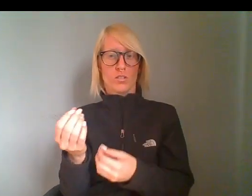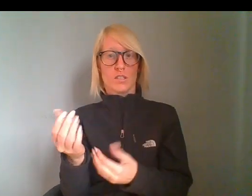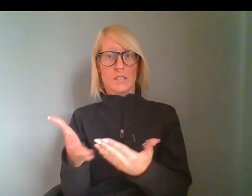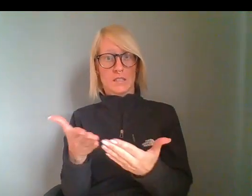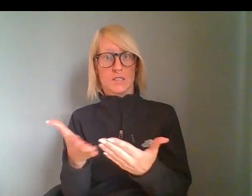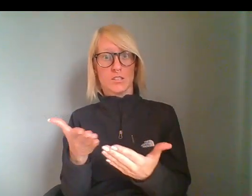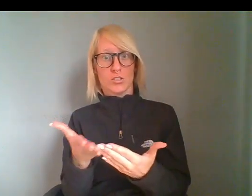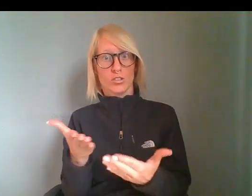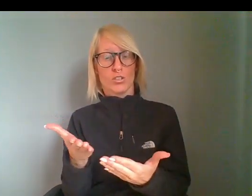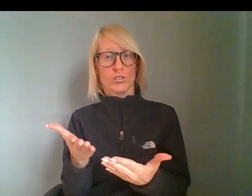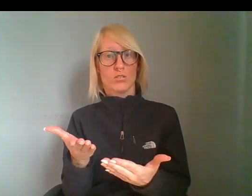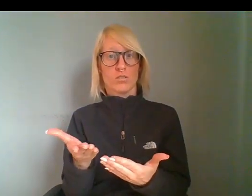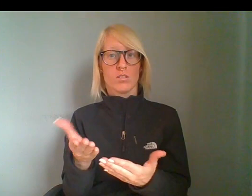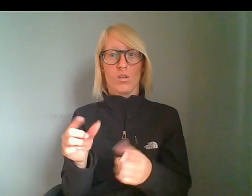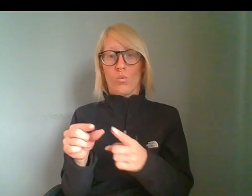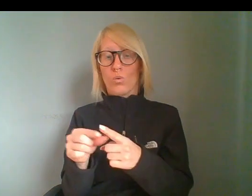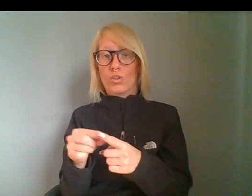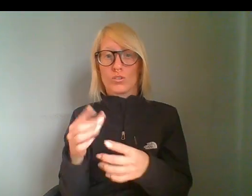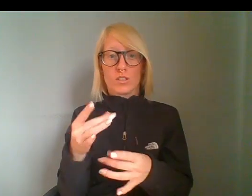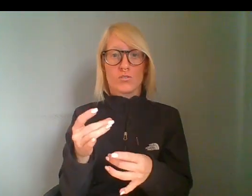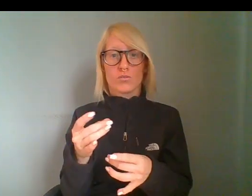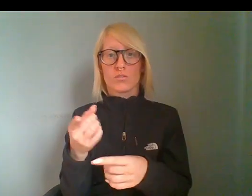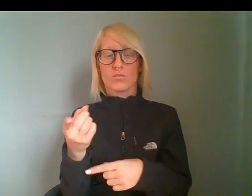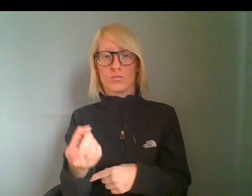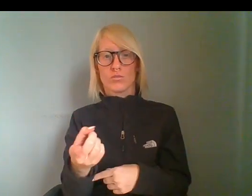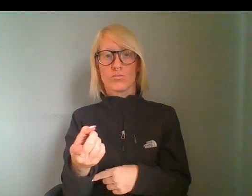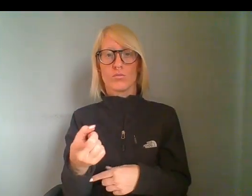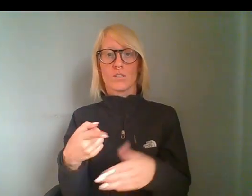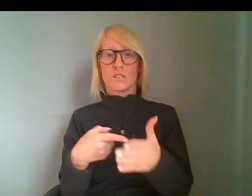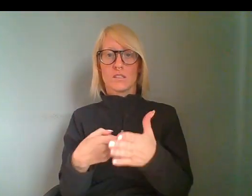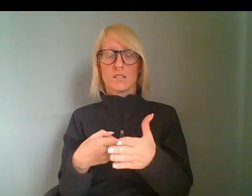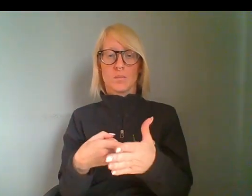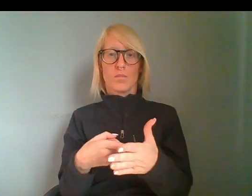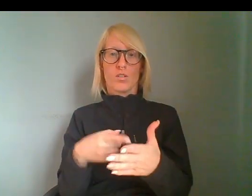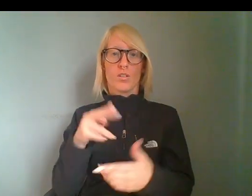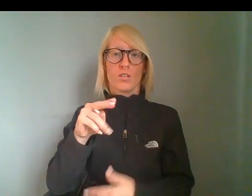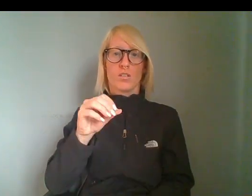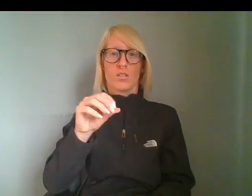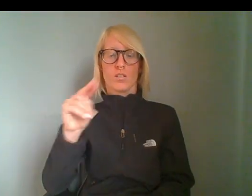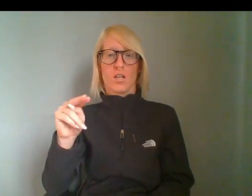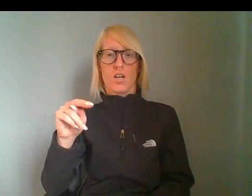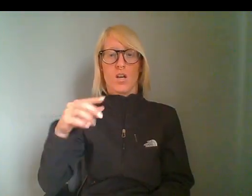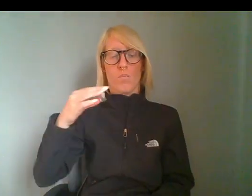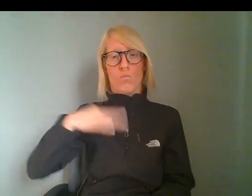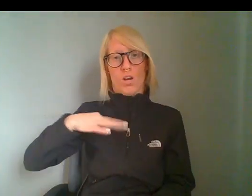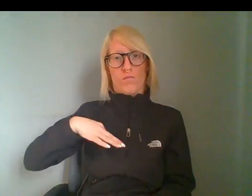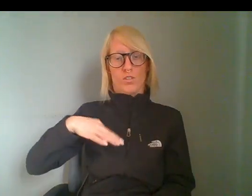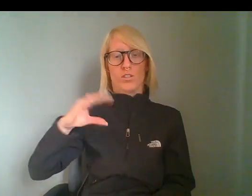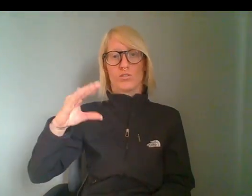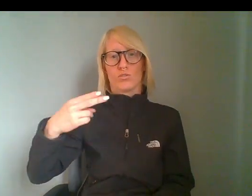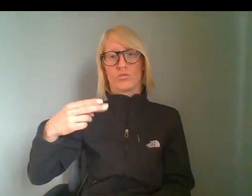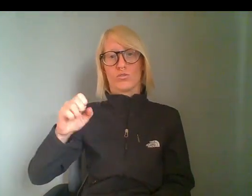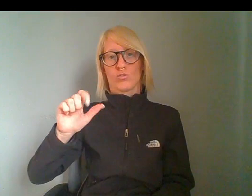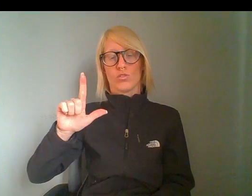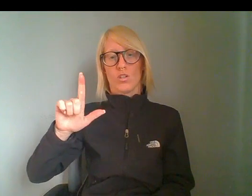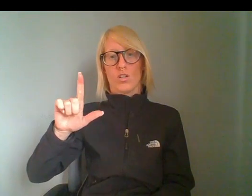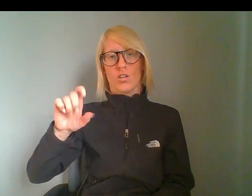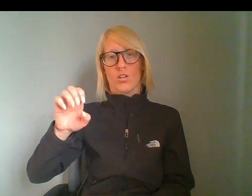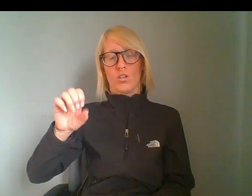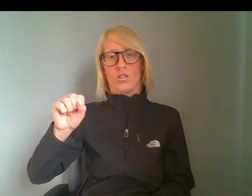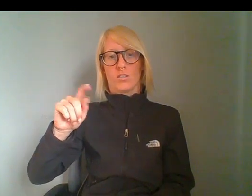or for words that are of interest to you. I gave the example of Nonprofit Charleston. Listen, you know, if you go to